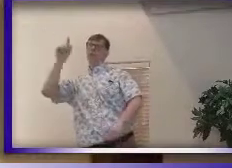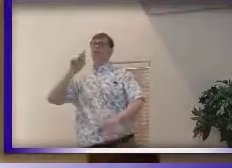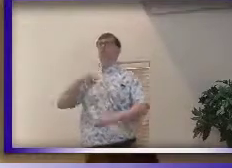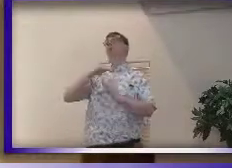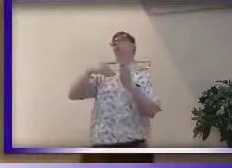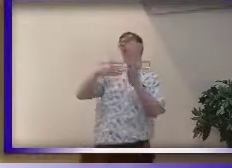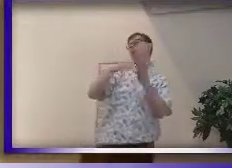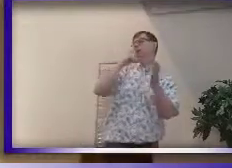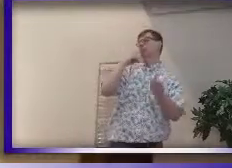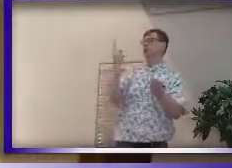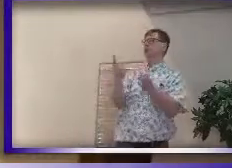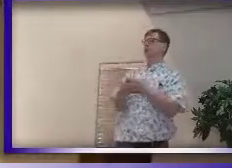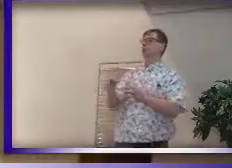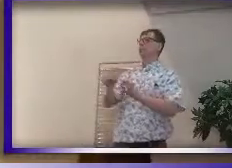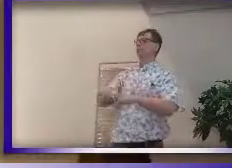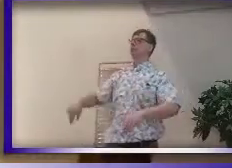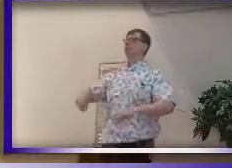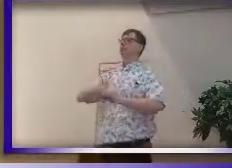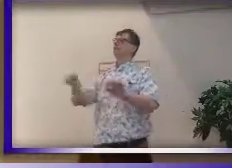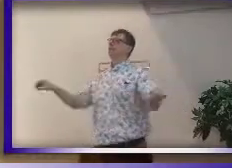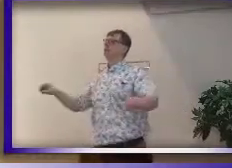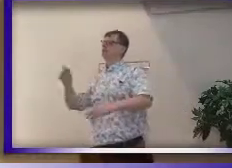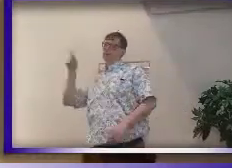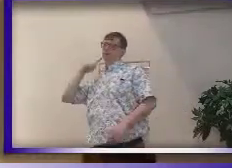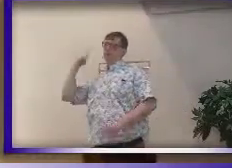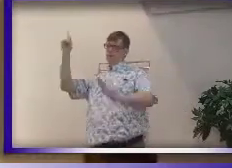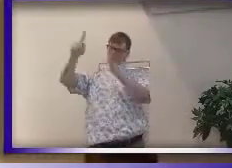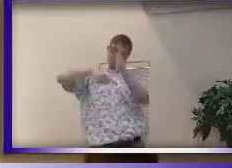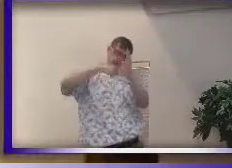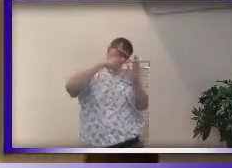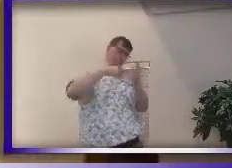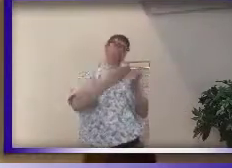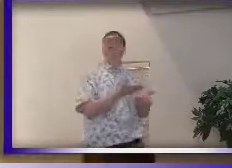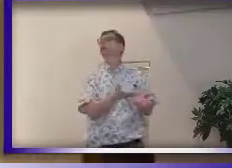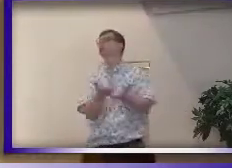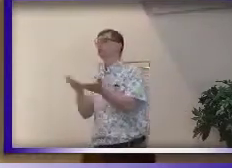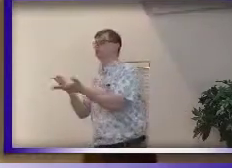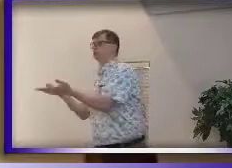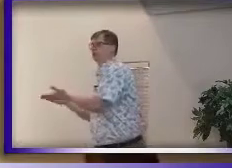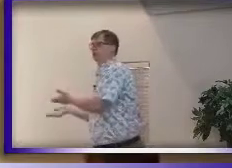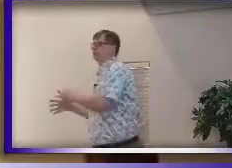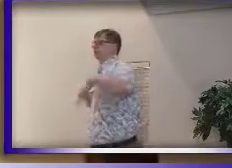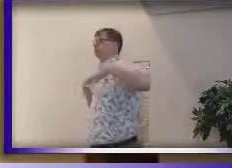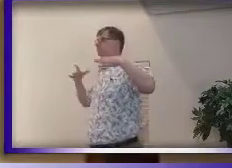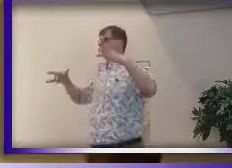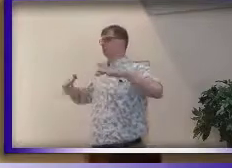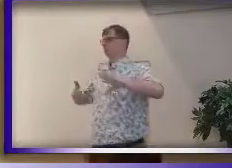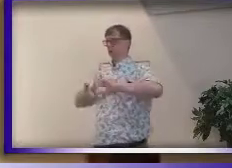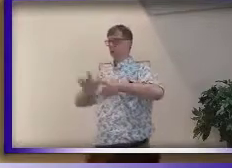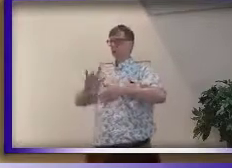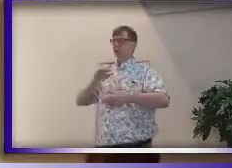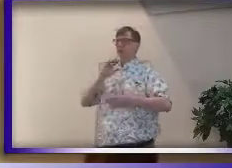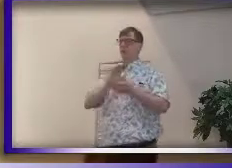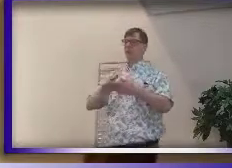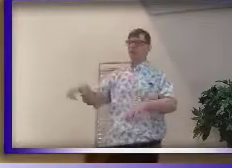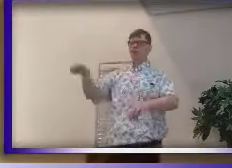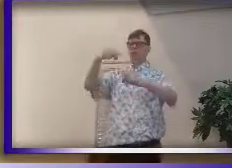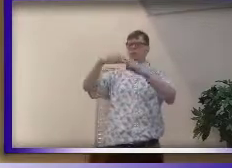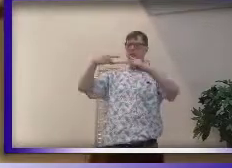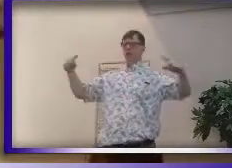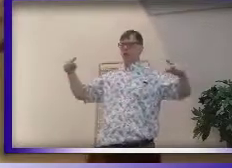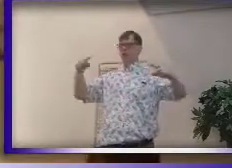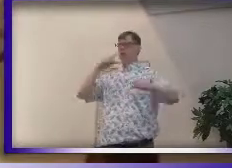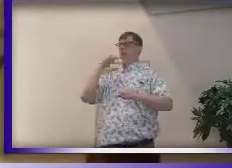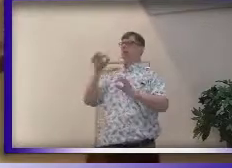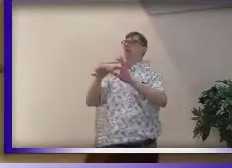center in a way that serves the people online? And people online, if you think you're not really part of this, yes, you